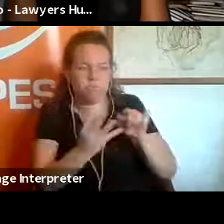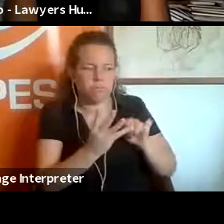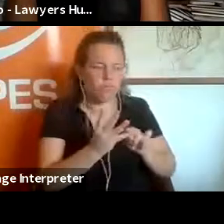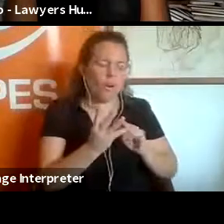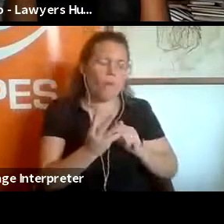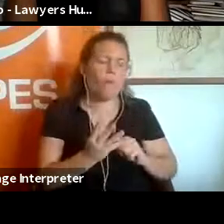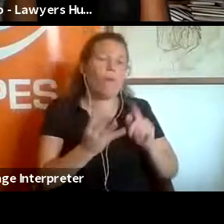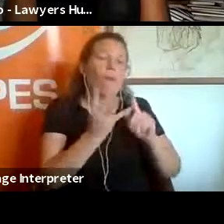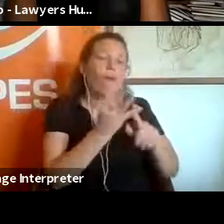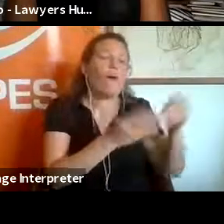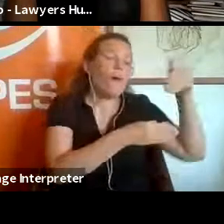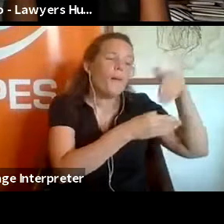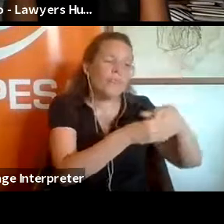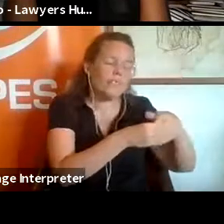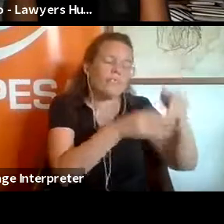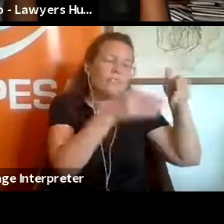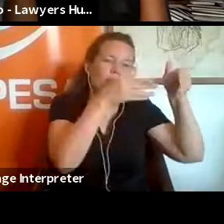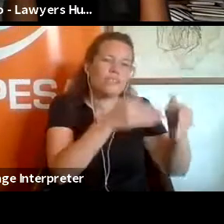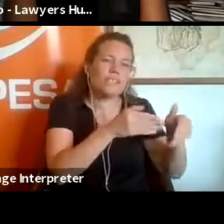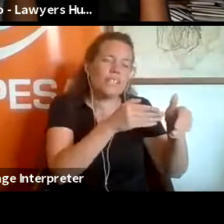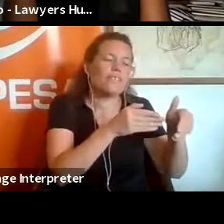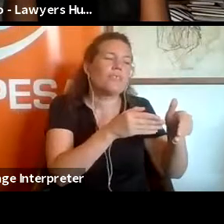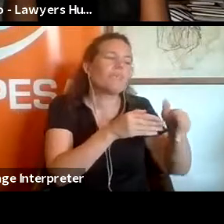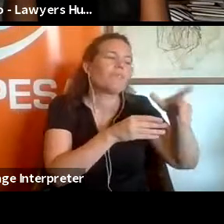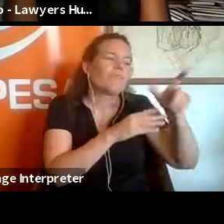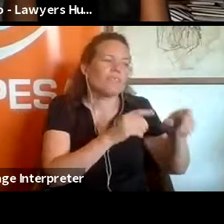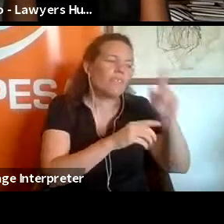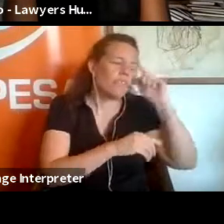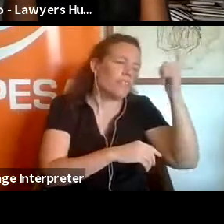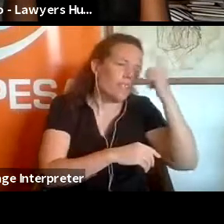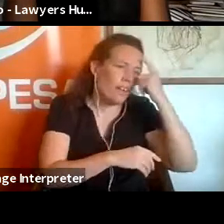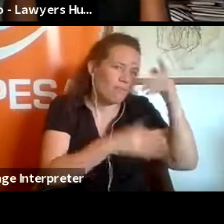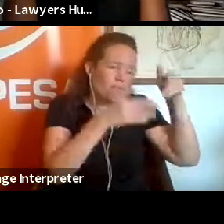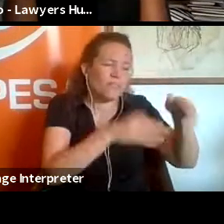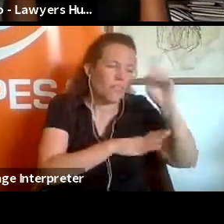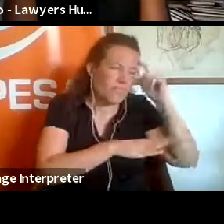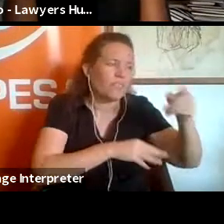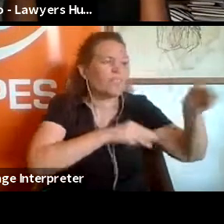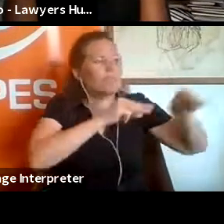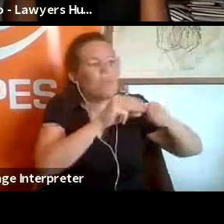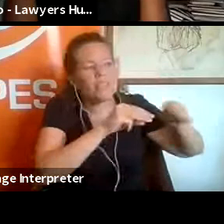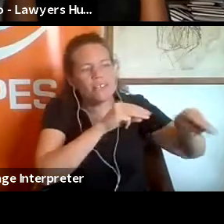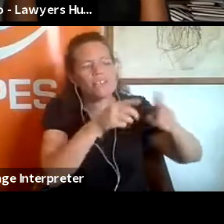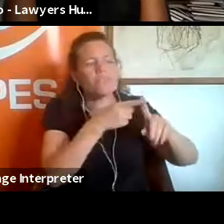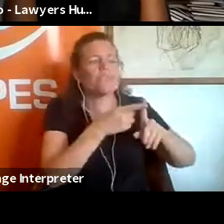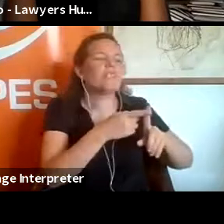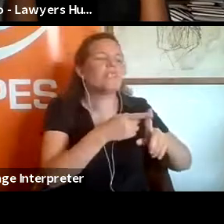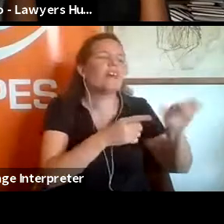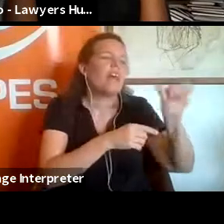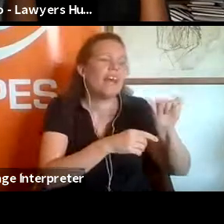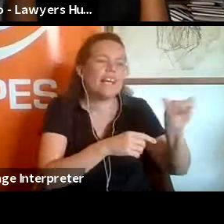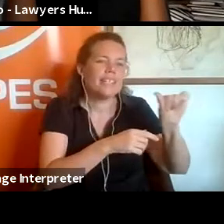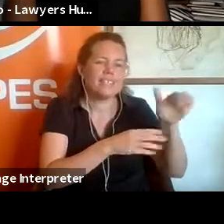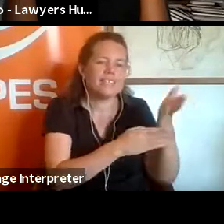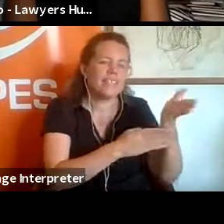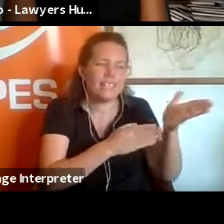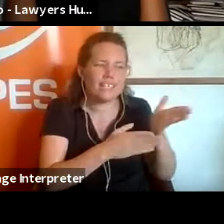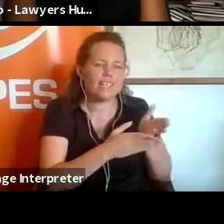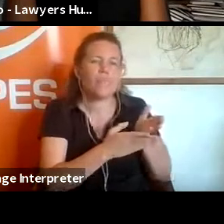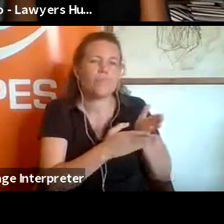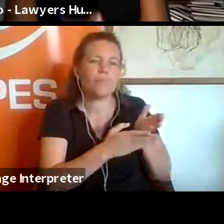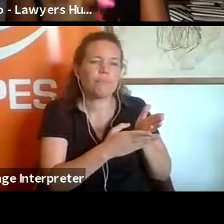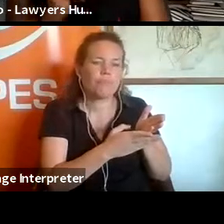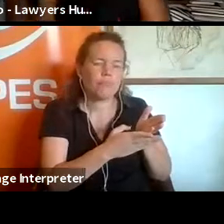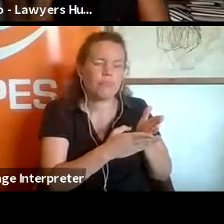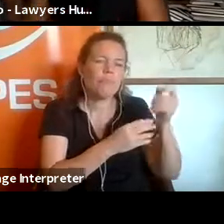actors are the traditional actors, state government, ministries, agencies, but most importantly, which we